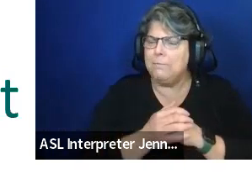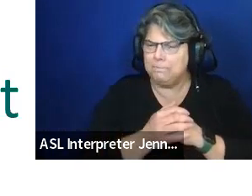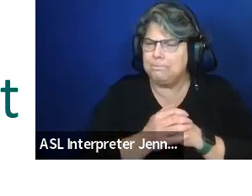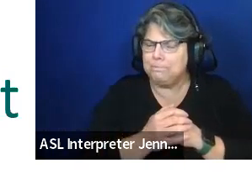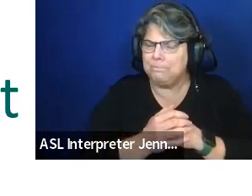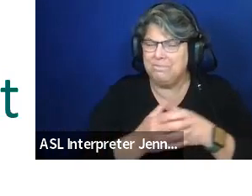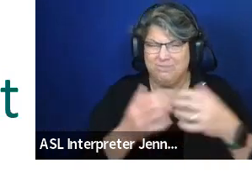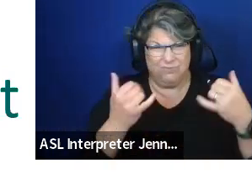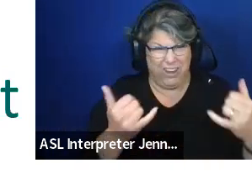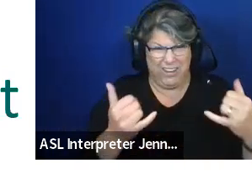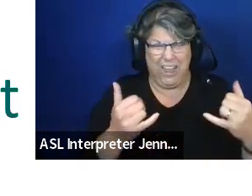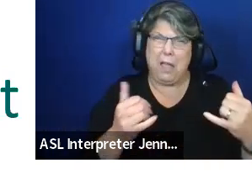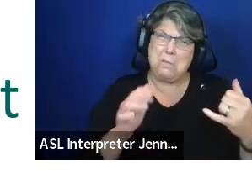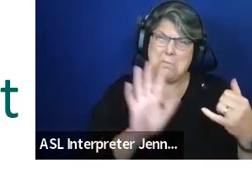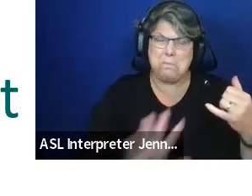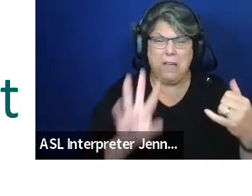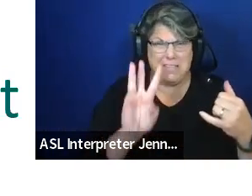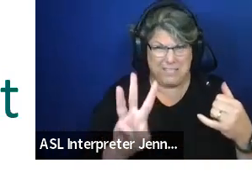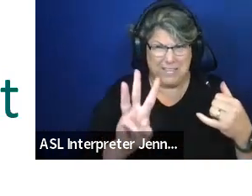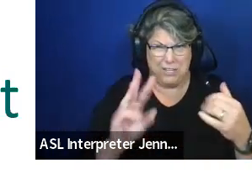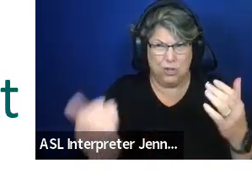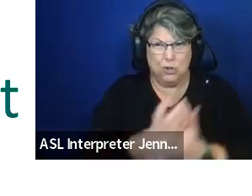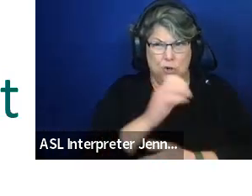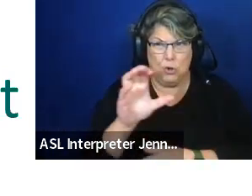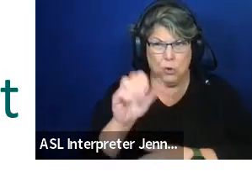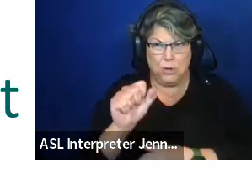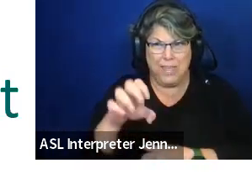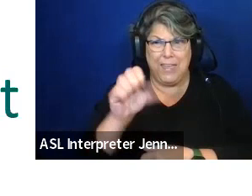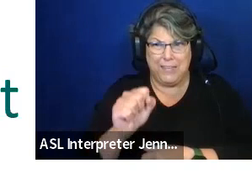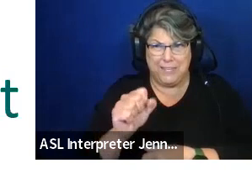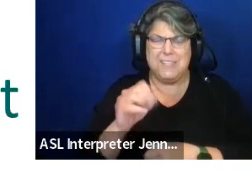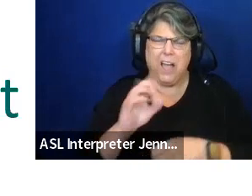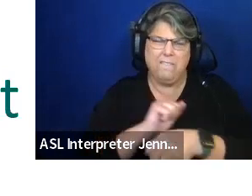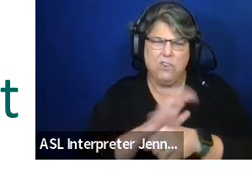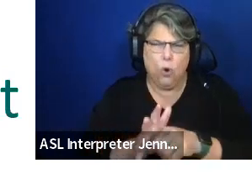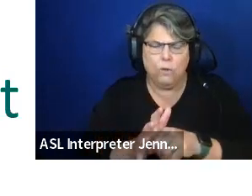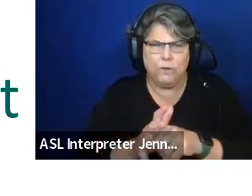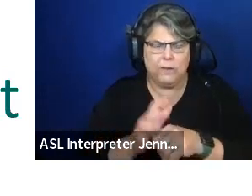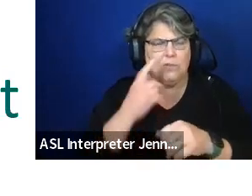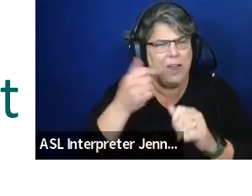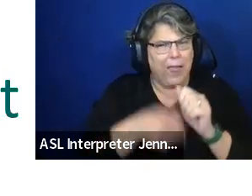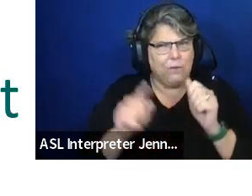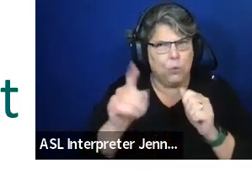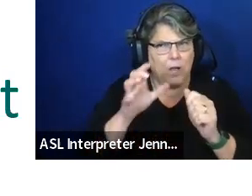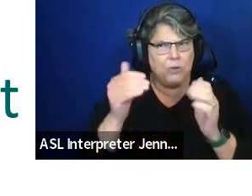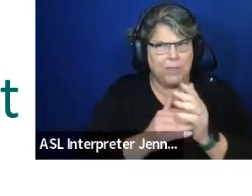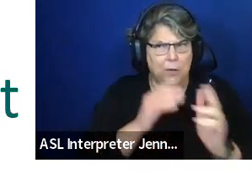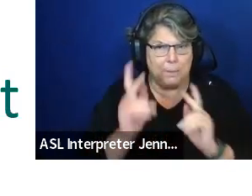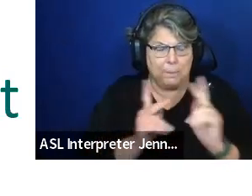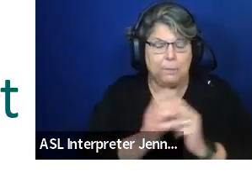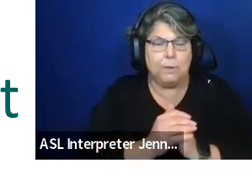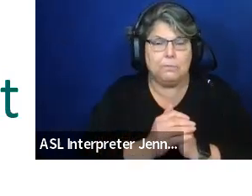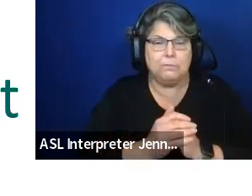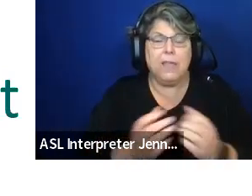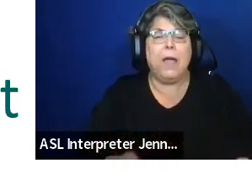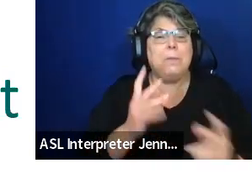are about 6 new cases of COVID-19 per 100,000 residents. When we look at test